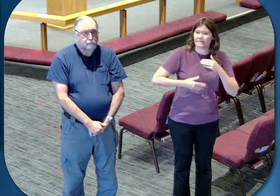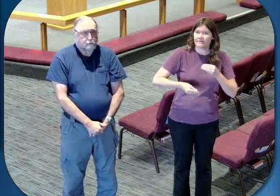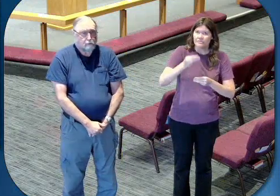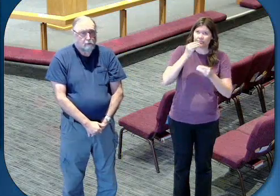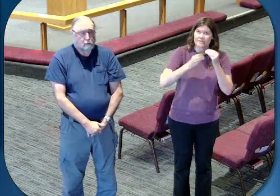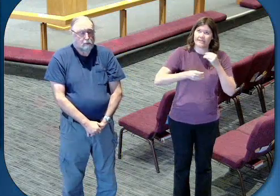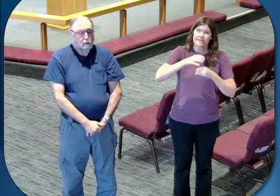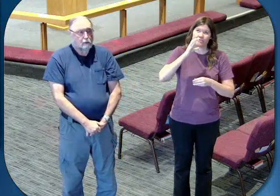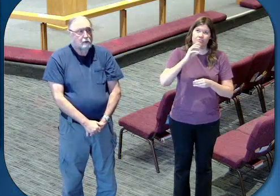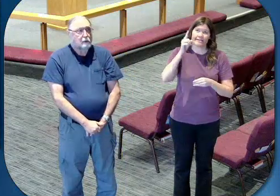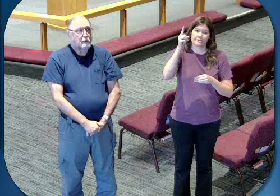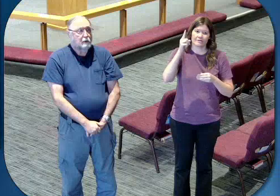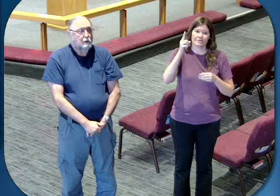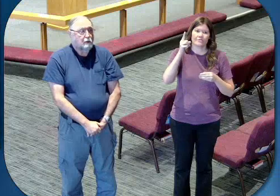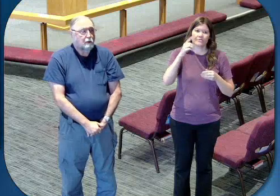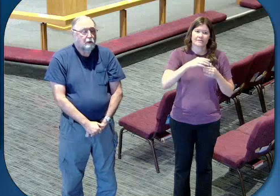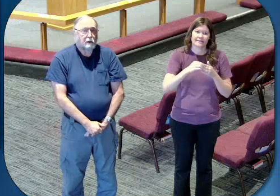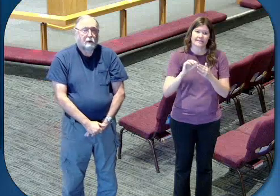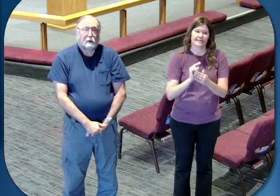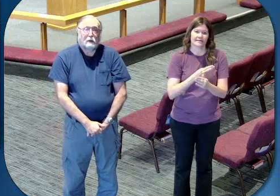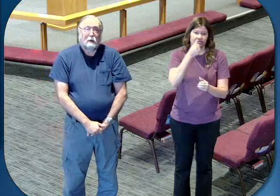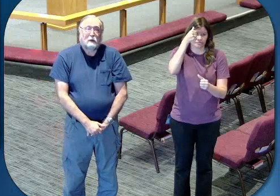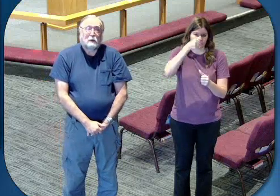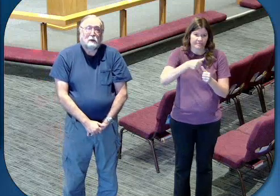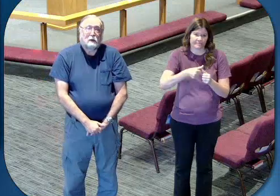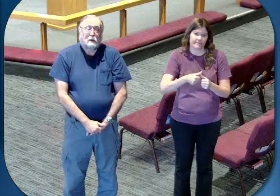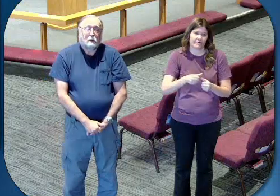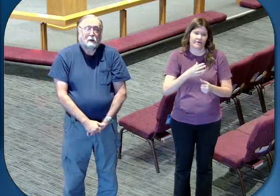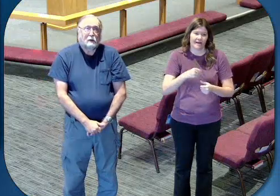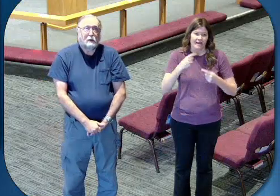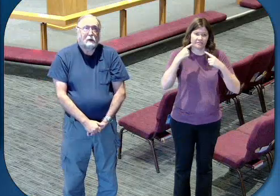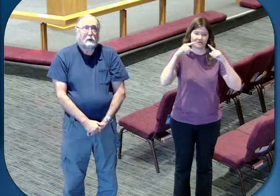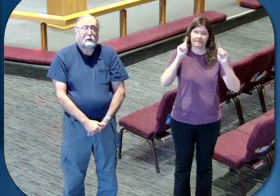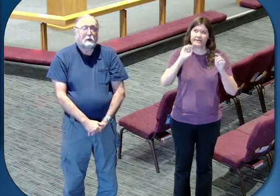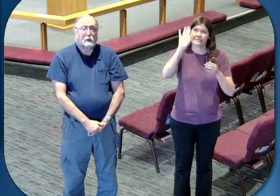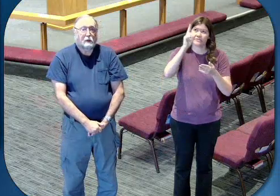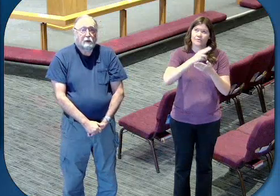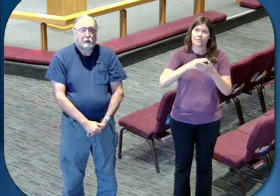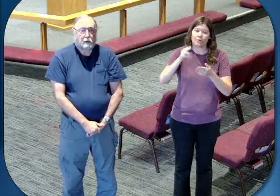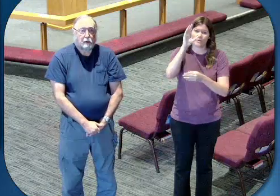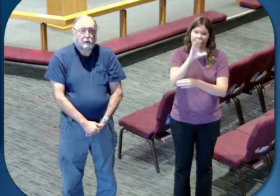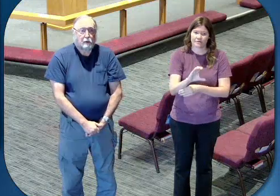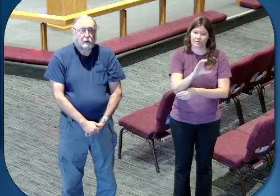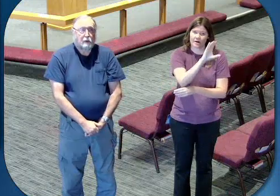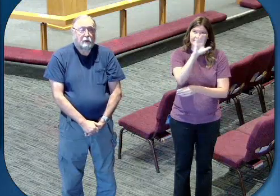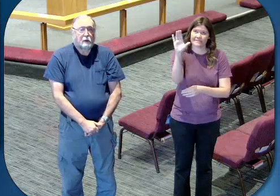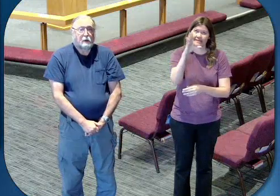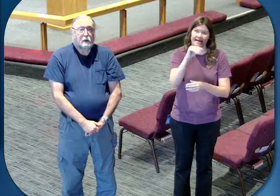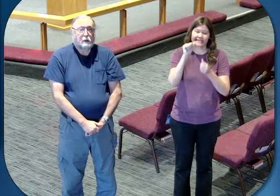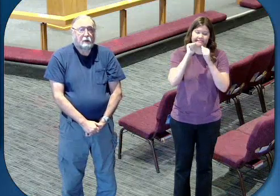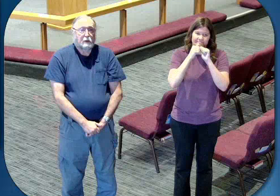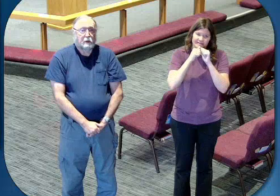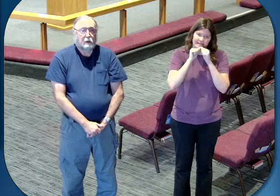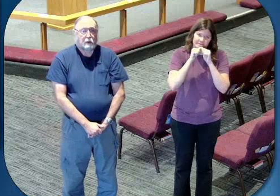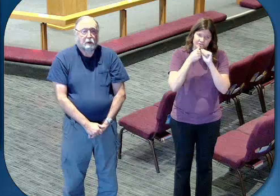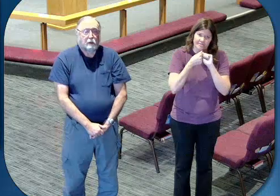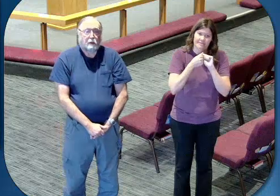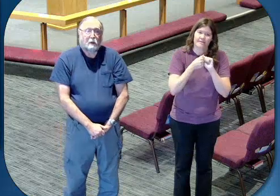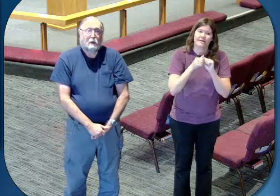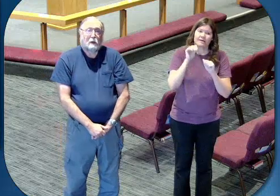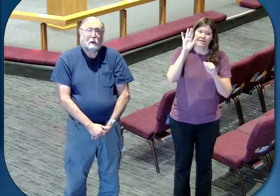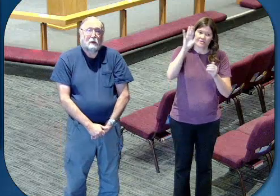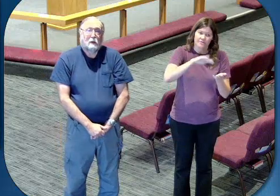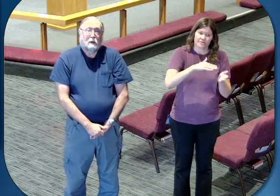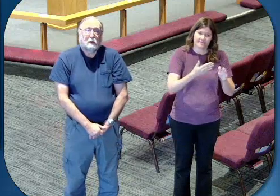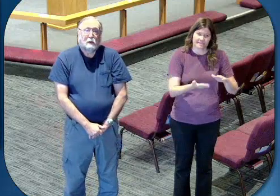you lead us to remember and confess your holy cross and passion, your blessed